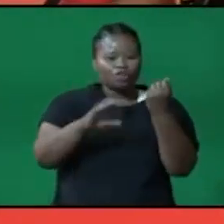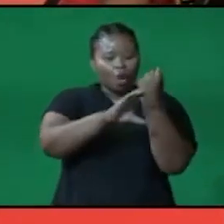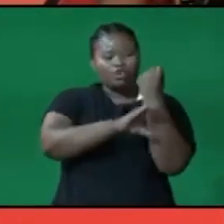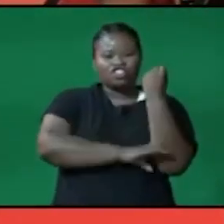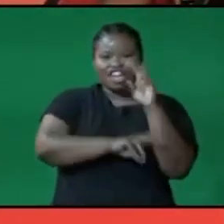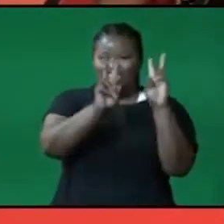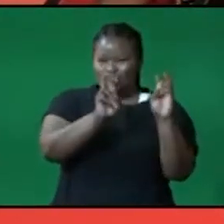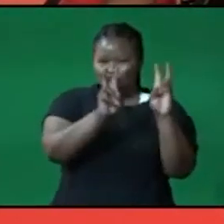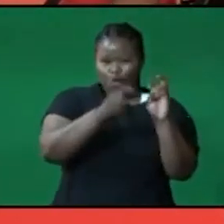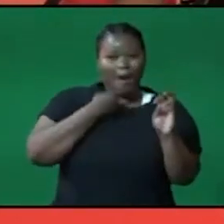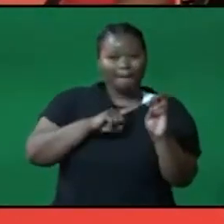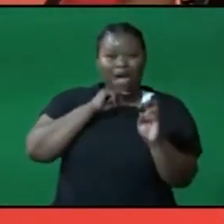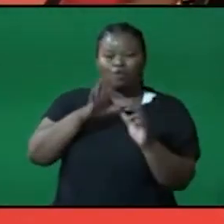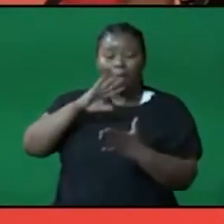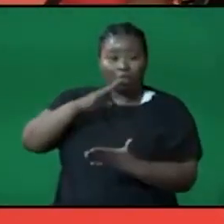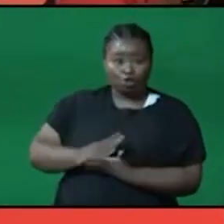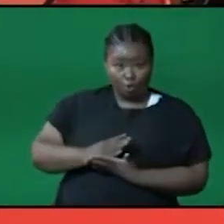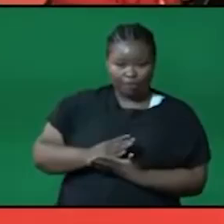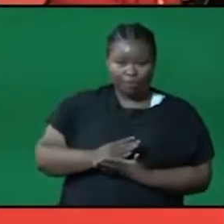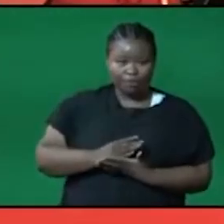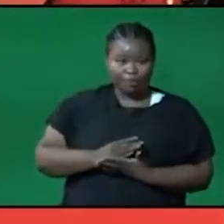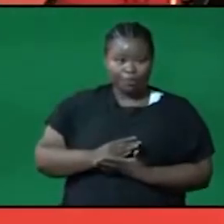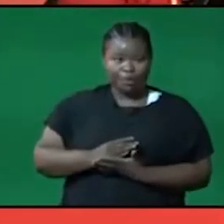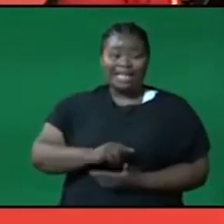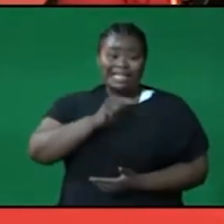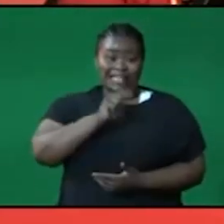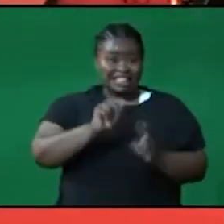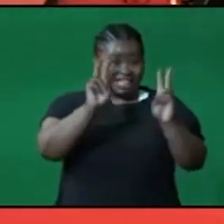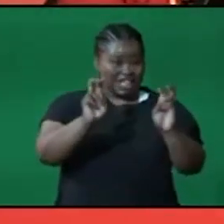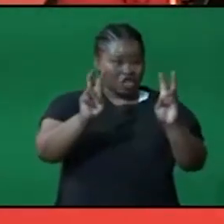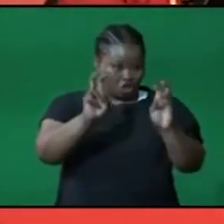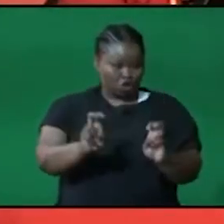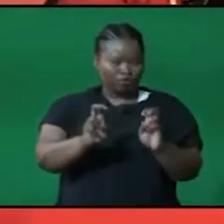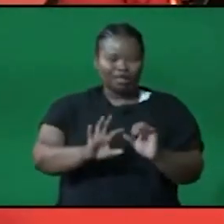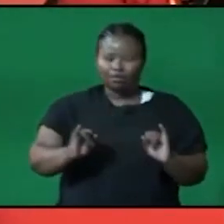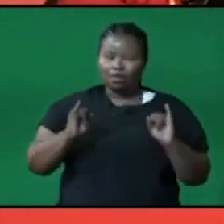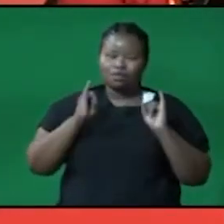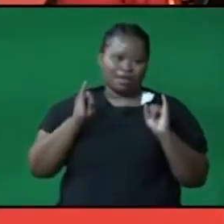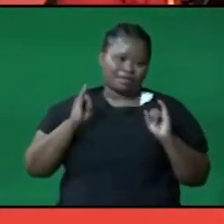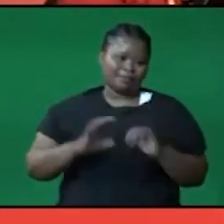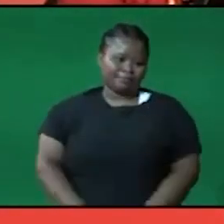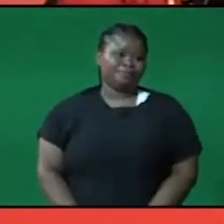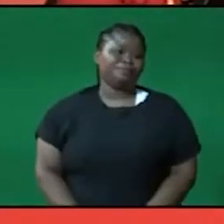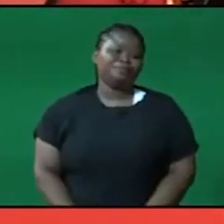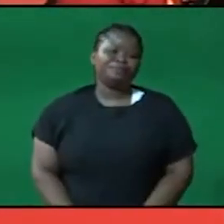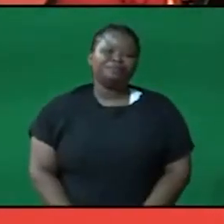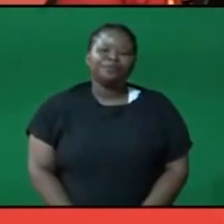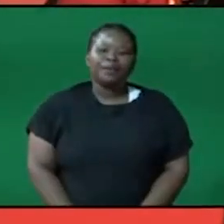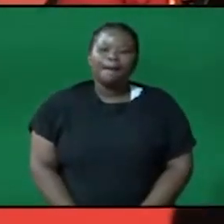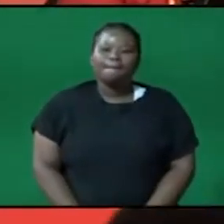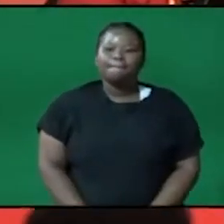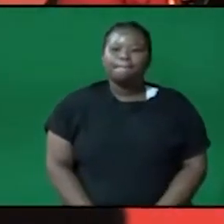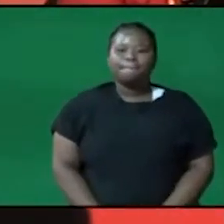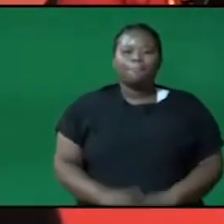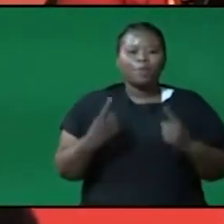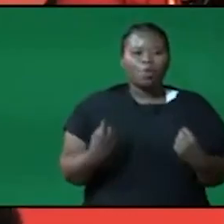matter, but we're going to make sure that this issue is taken very serious. Comrades, we are going to